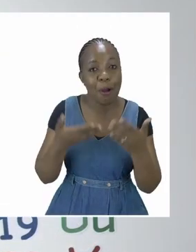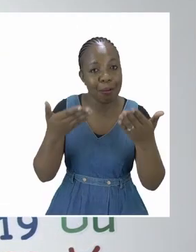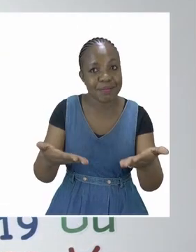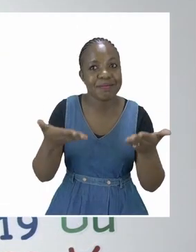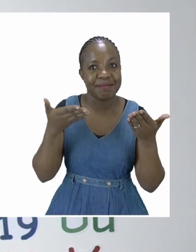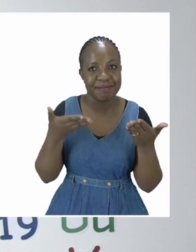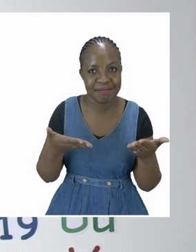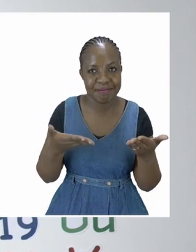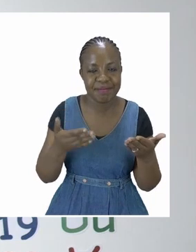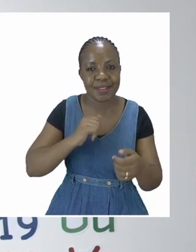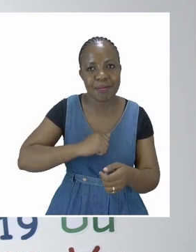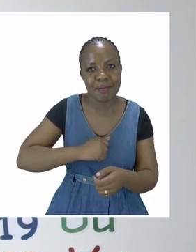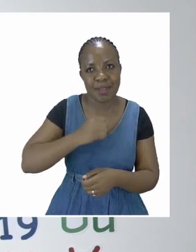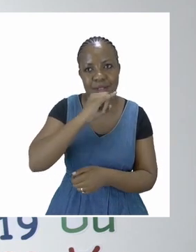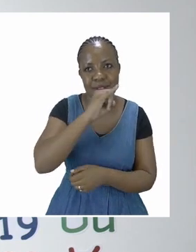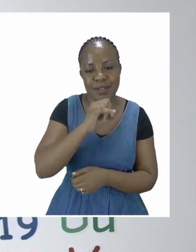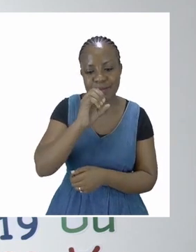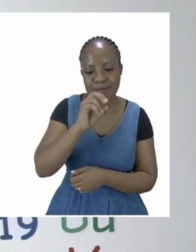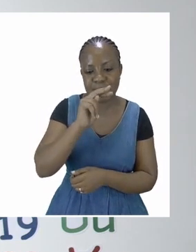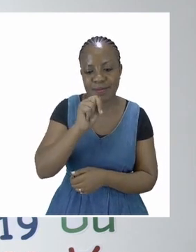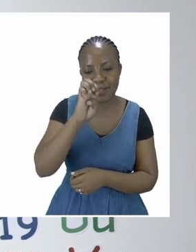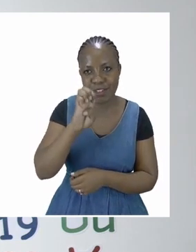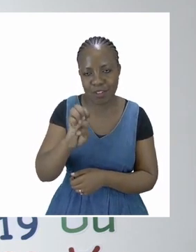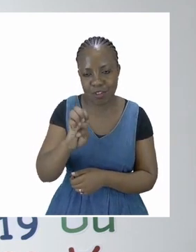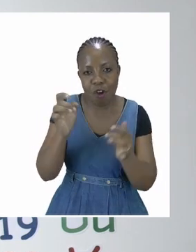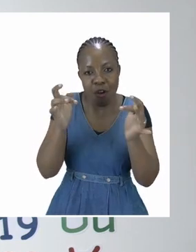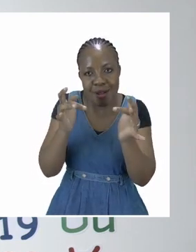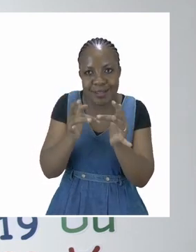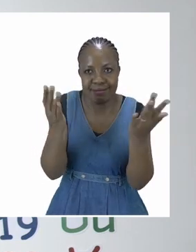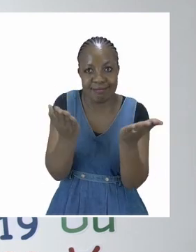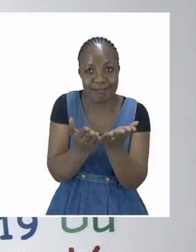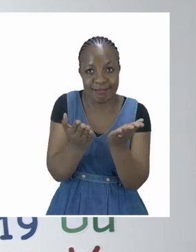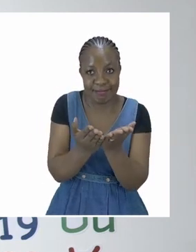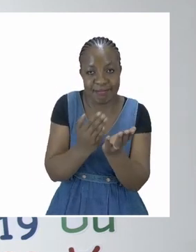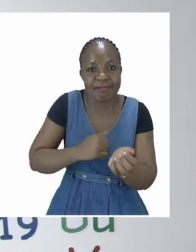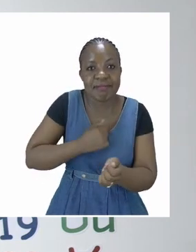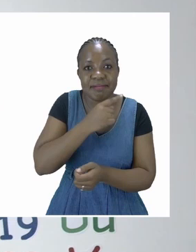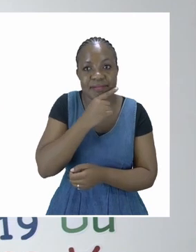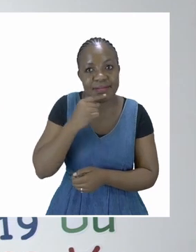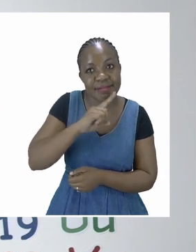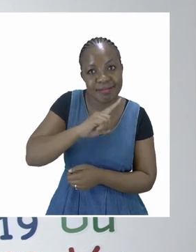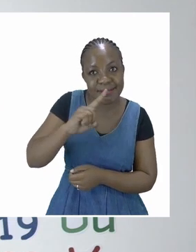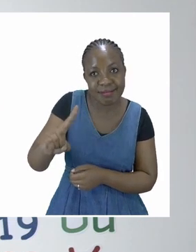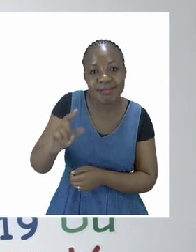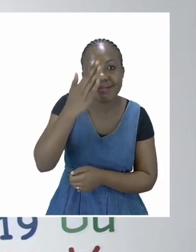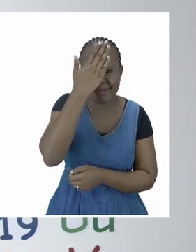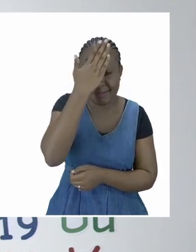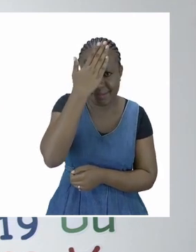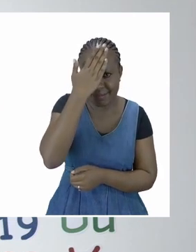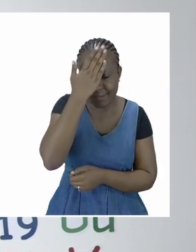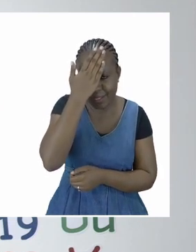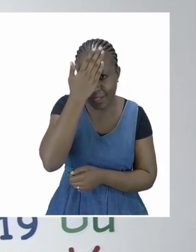Welcome to My Zone Online School. My name is Teacher Mutsa. Get your education